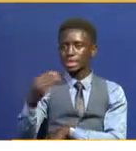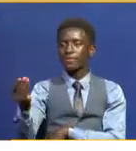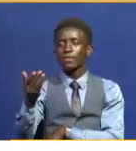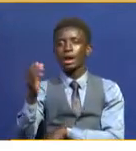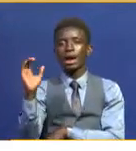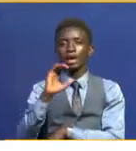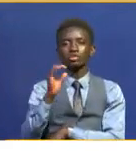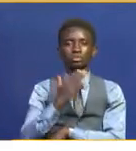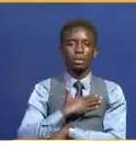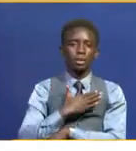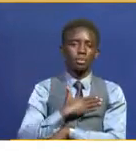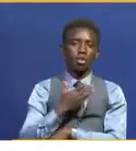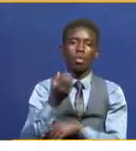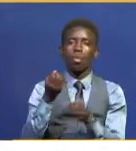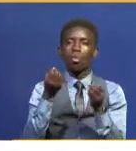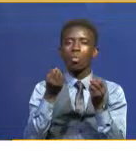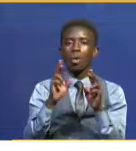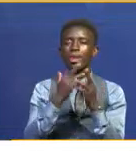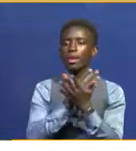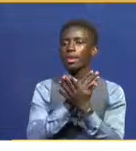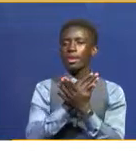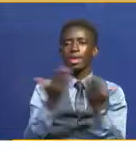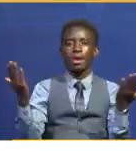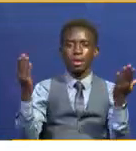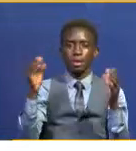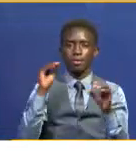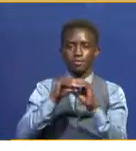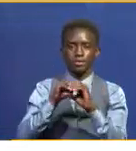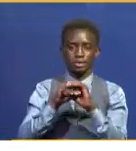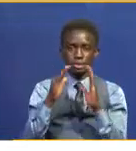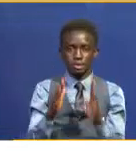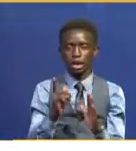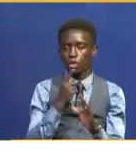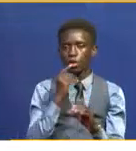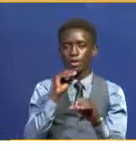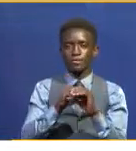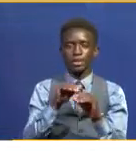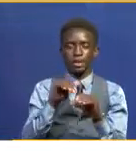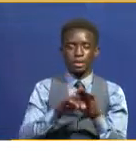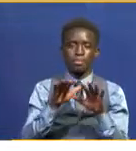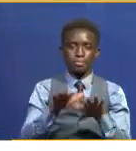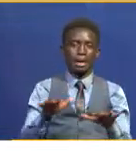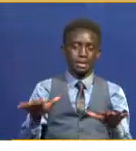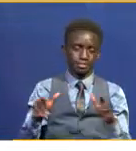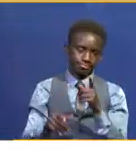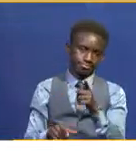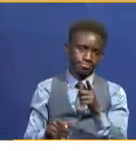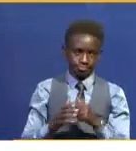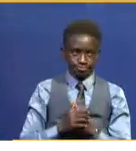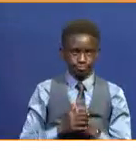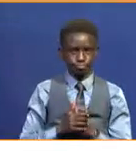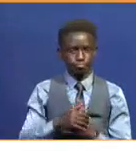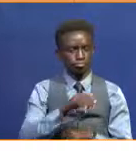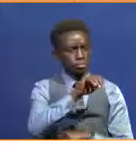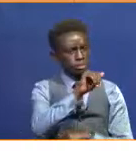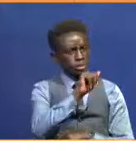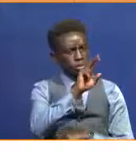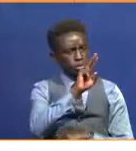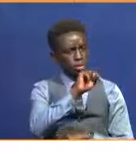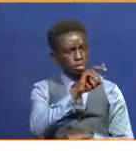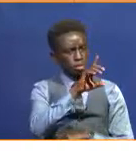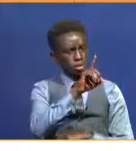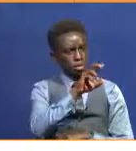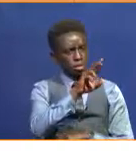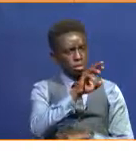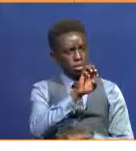or any particular investor who's investing in these markets. Yes. Andrew, I'm looking at